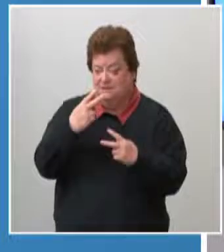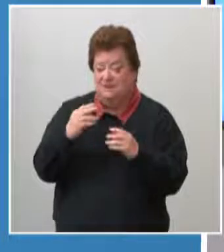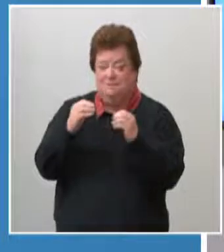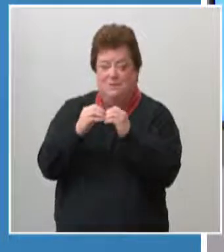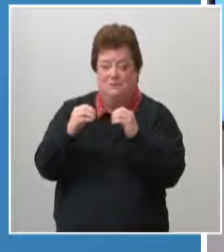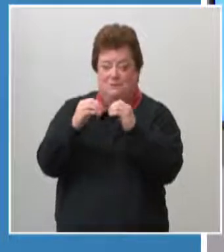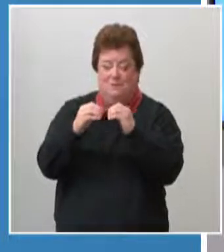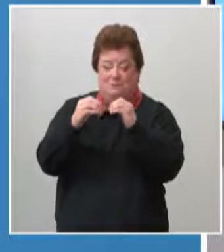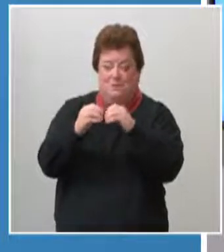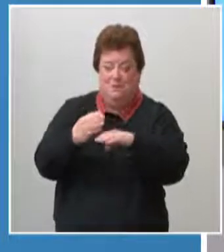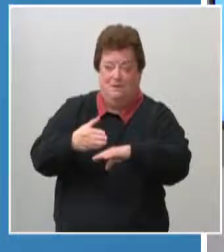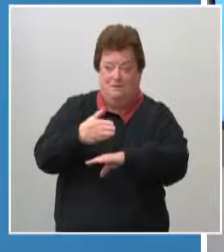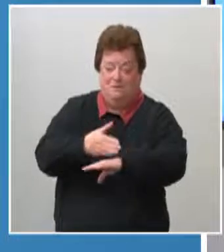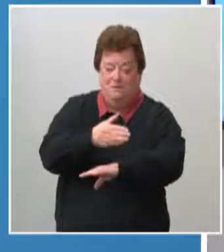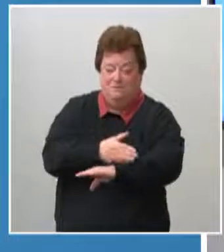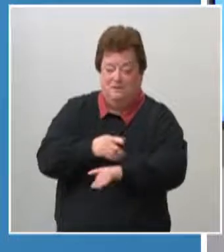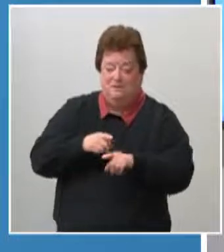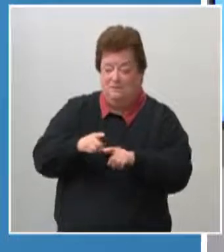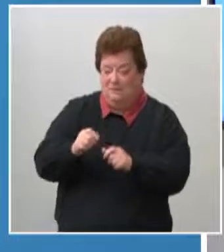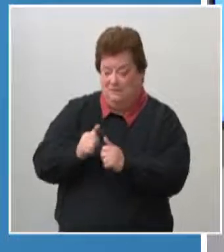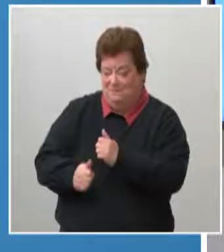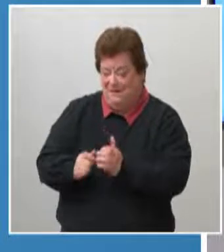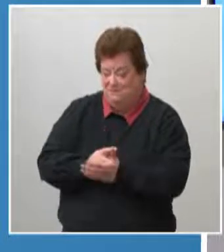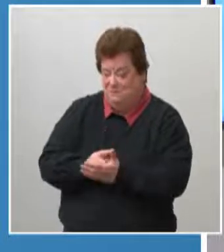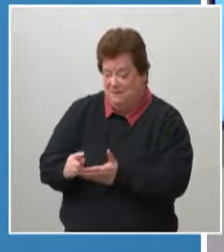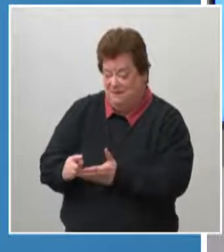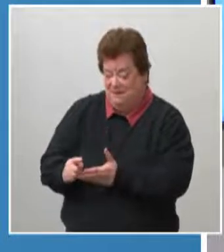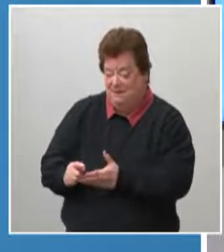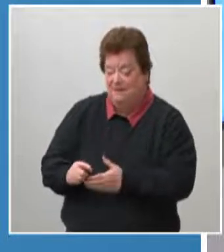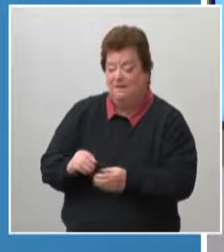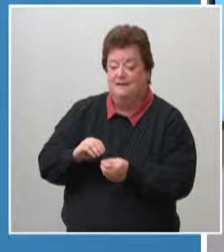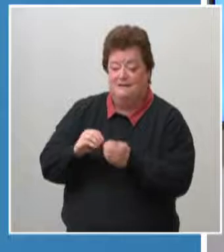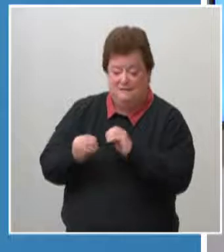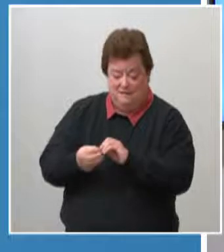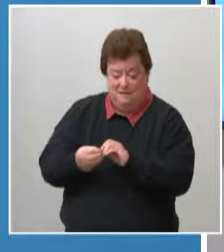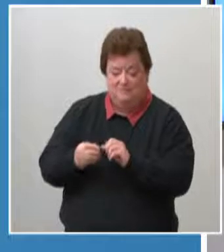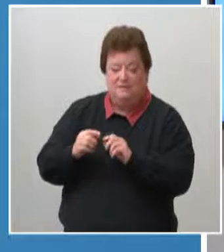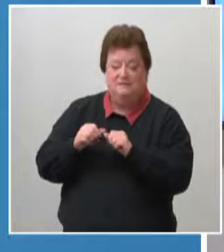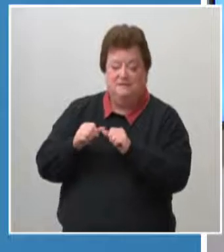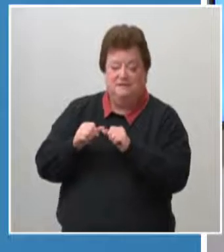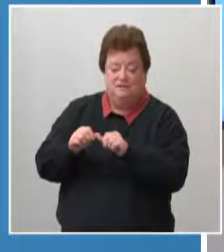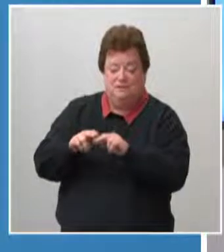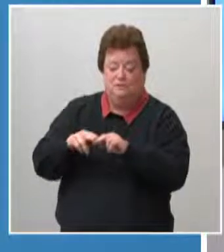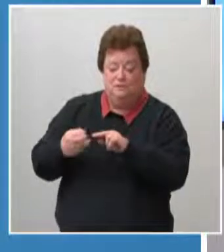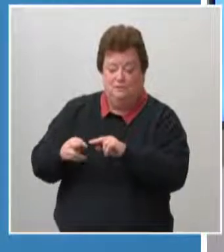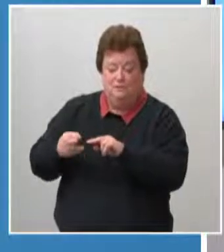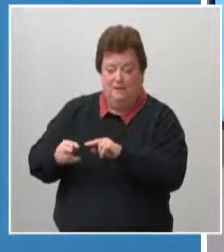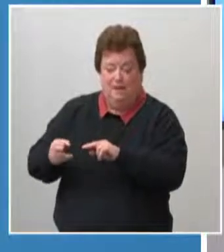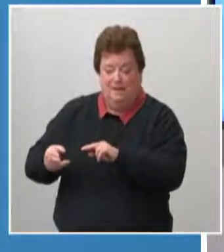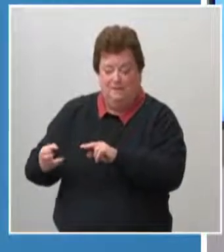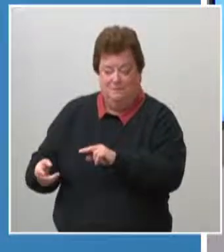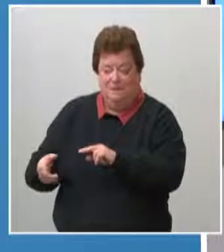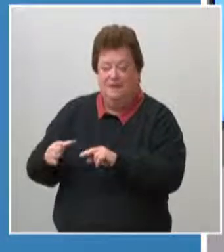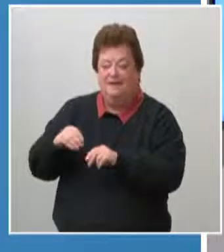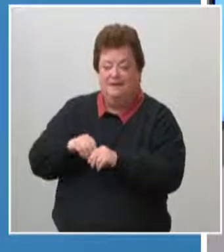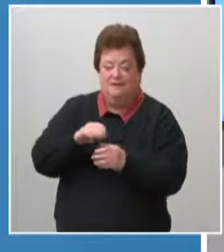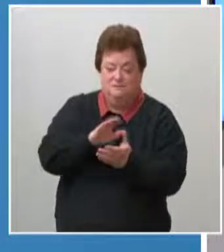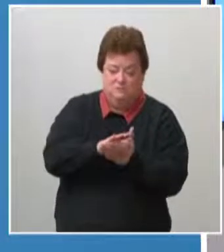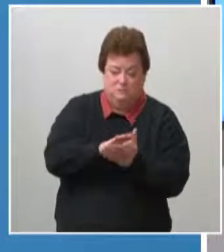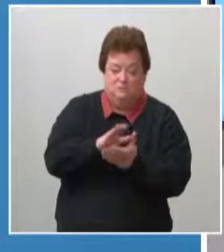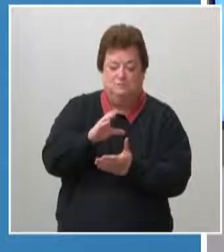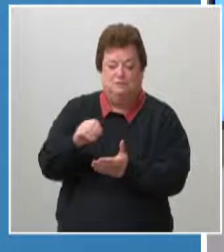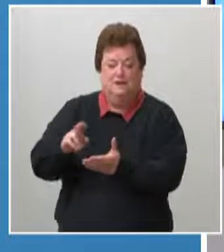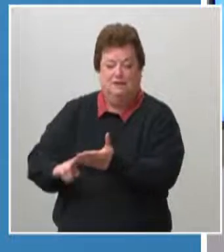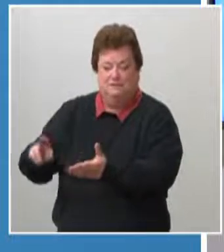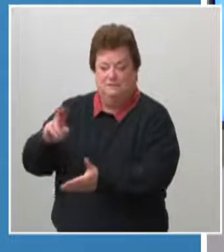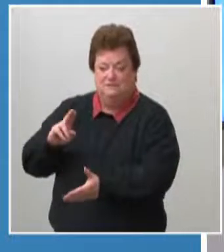local situation over the past week. Our cases continue to drop in the community overall and in schools and the